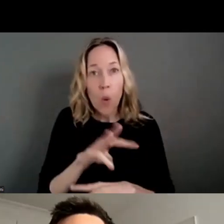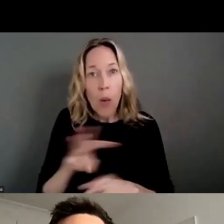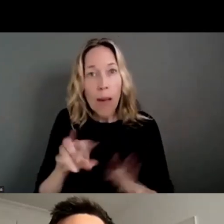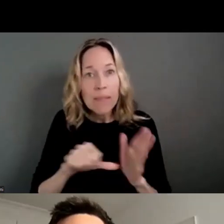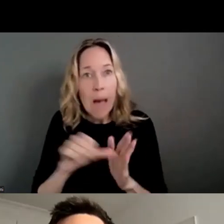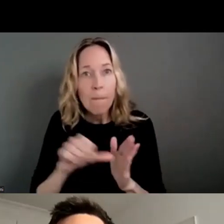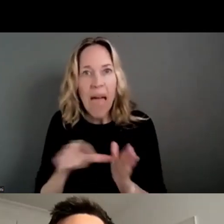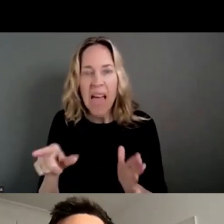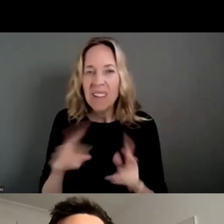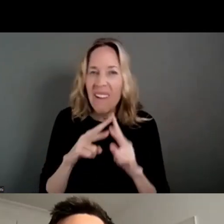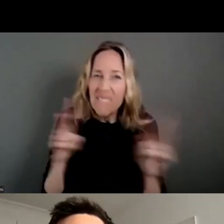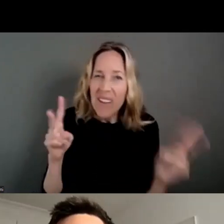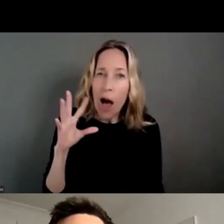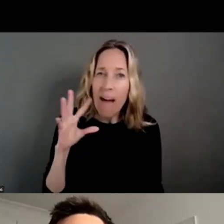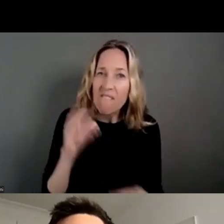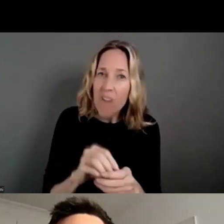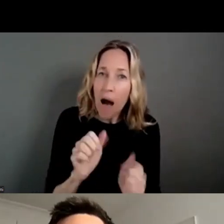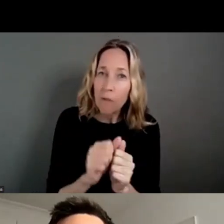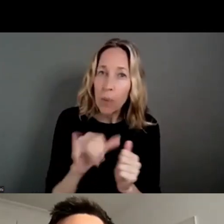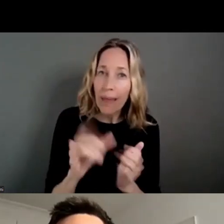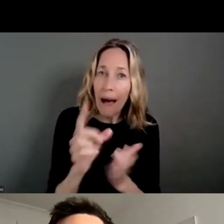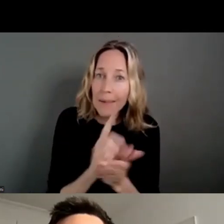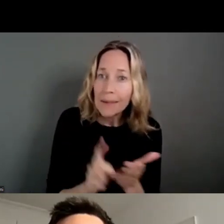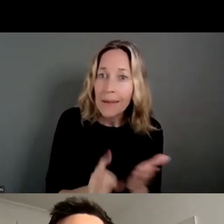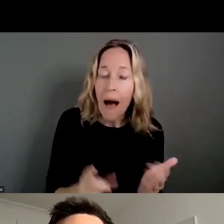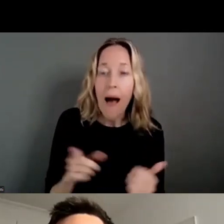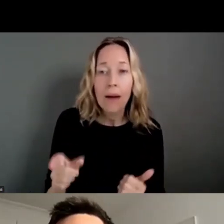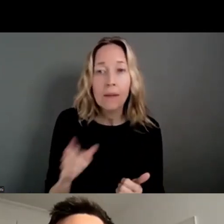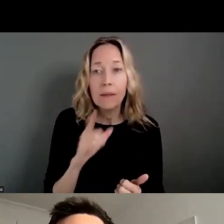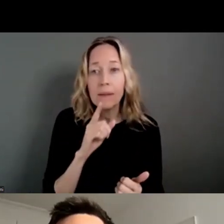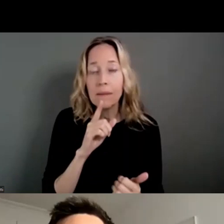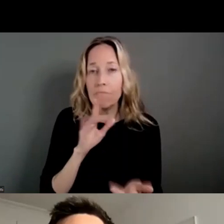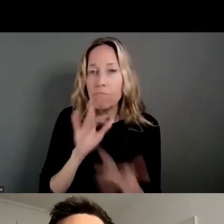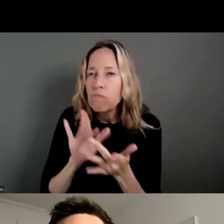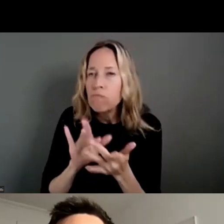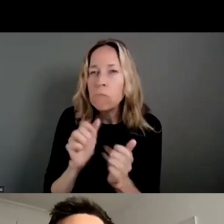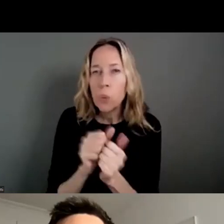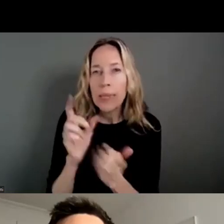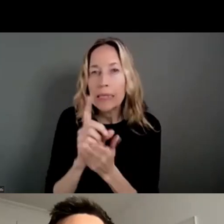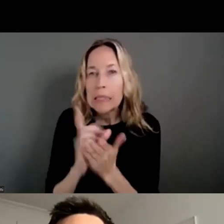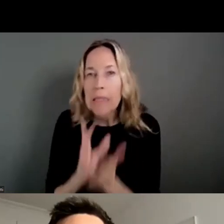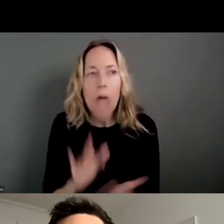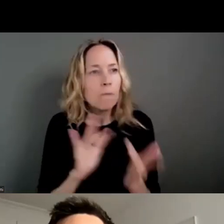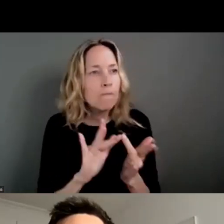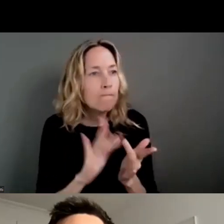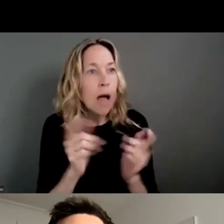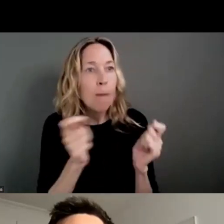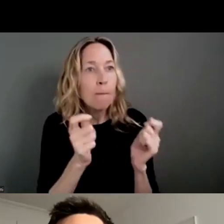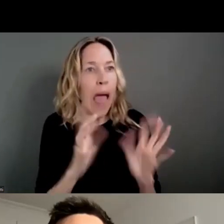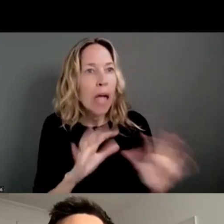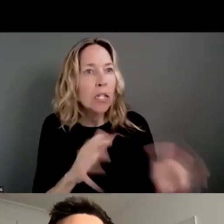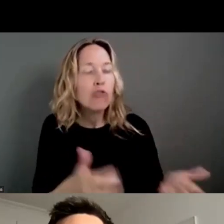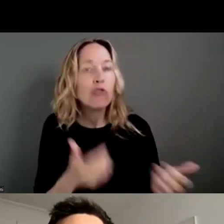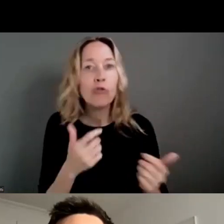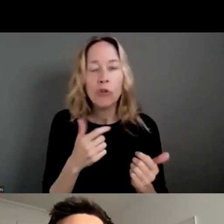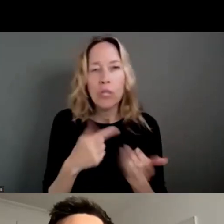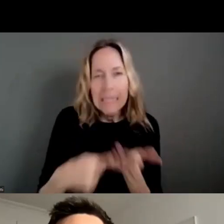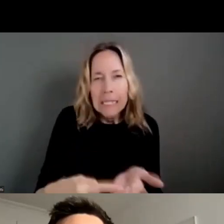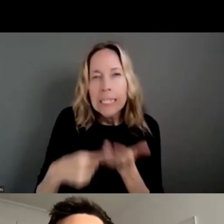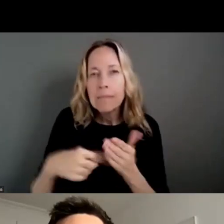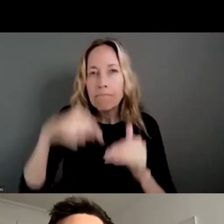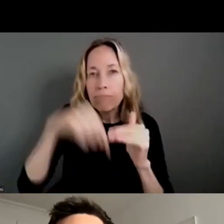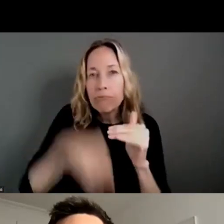is pinned to their Instagram profile. They're in touch with their designers and their management about what everything looks like and feels